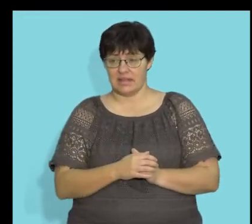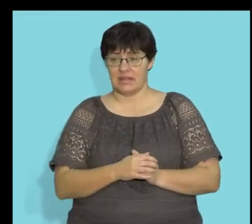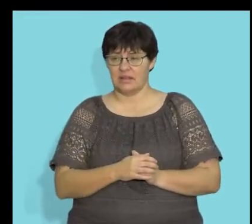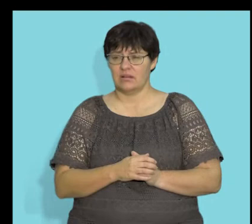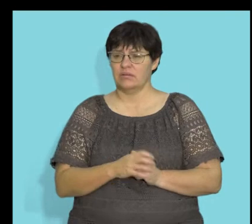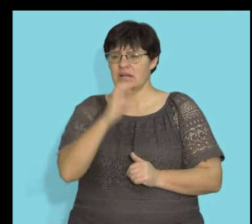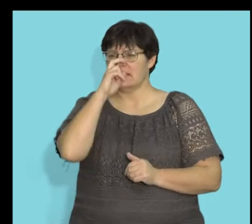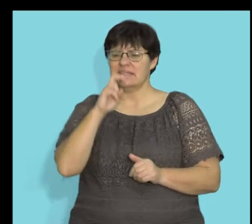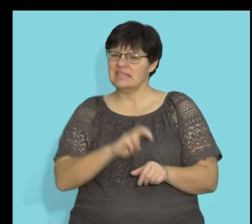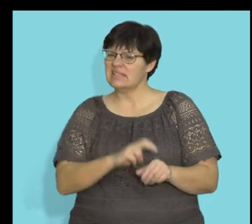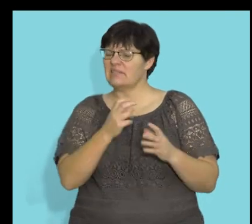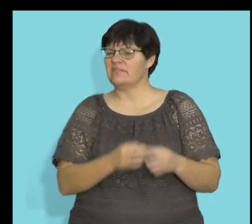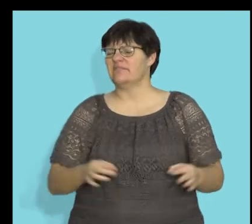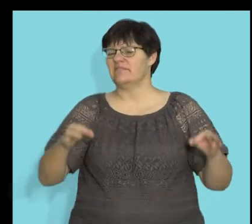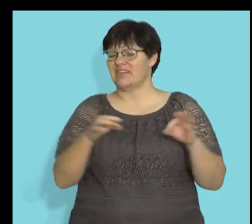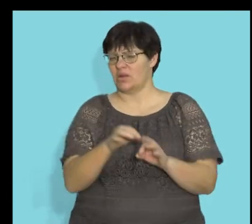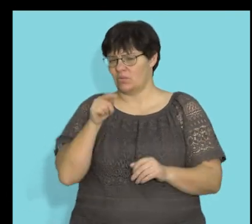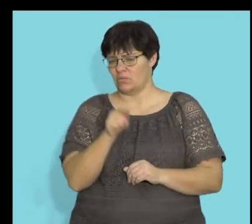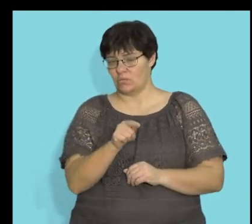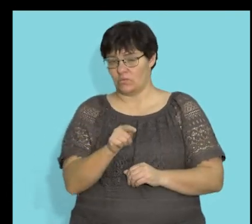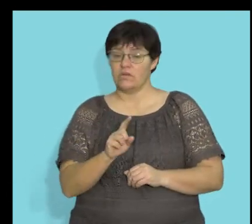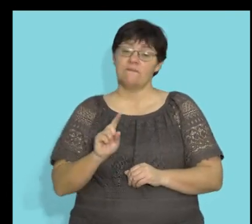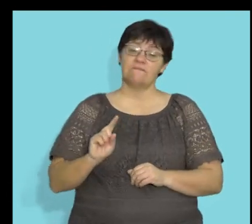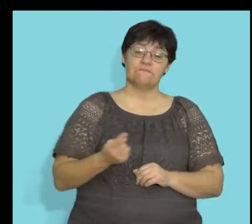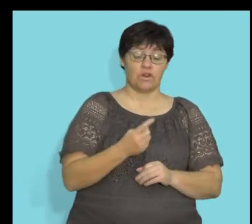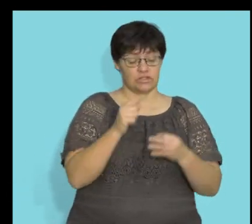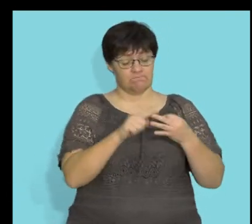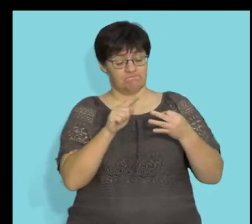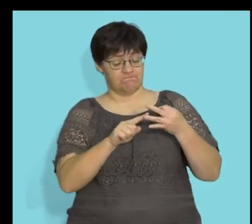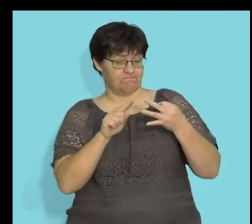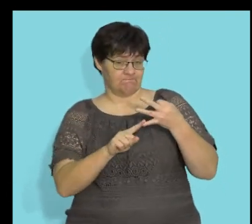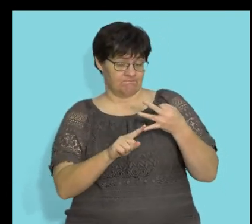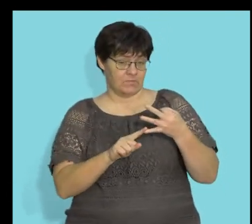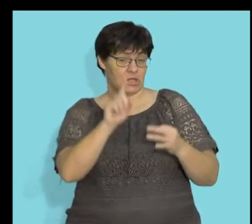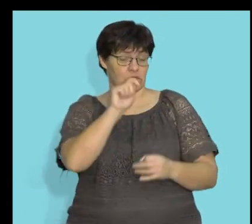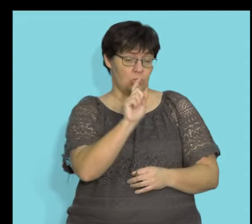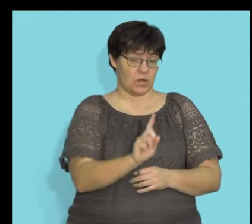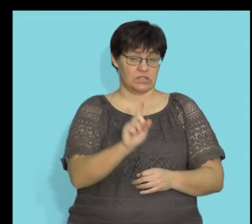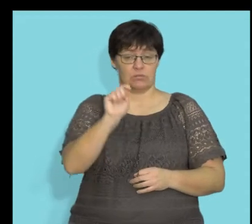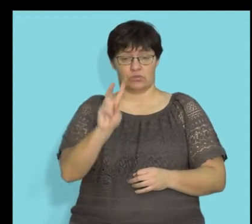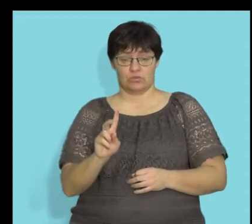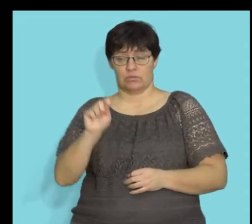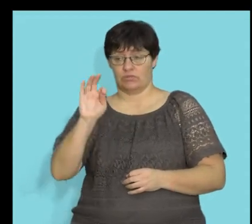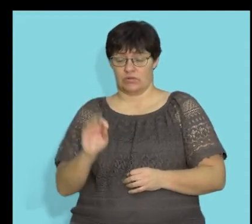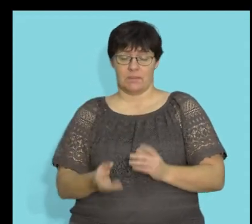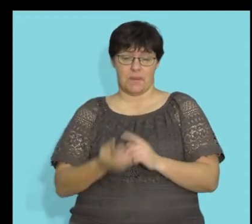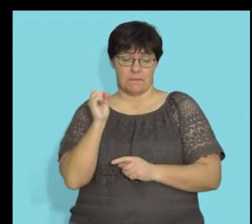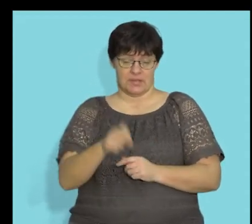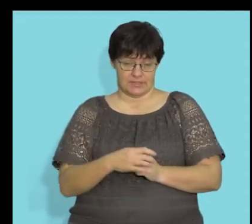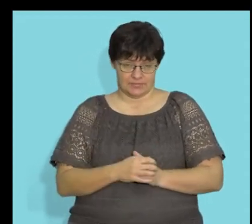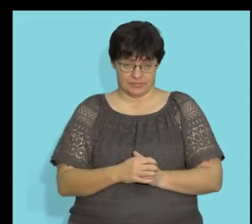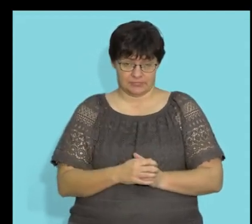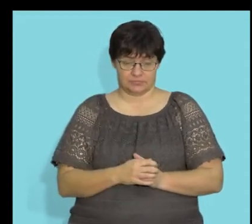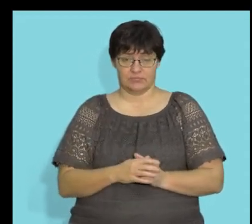I need to determine the value of my first 3 terms. So what we're going to do